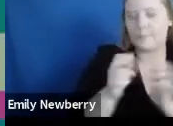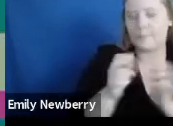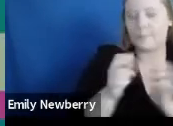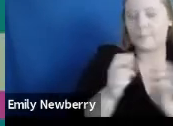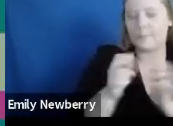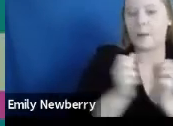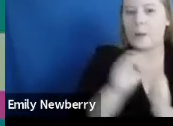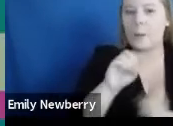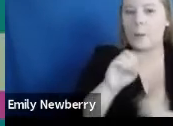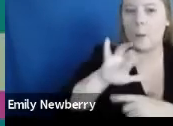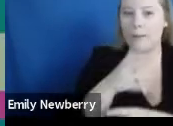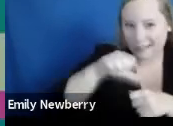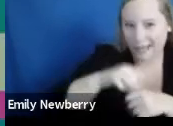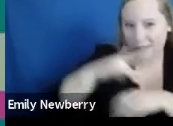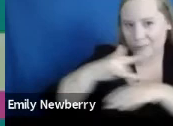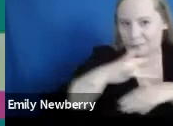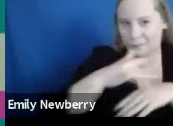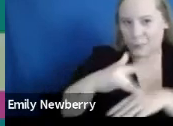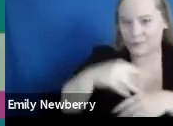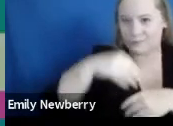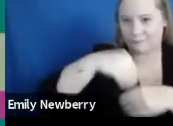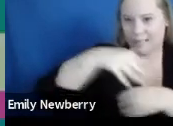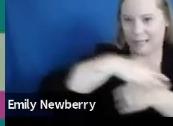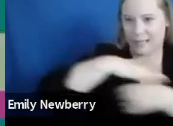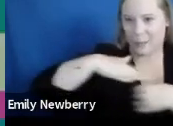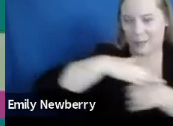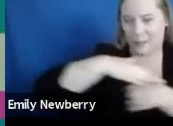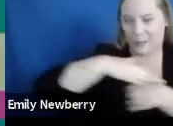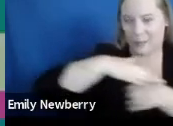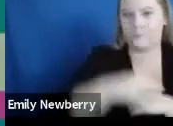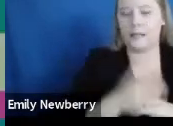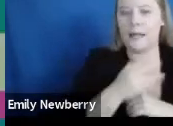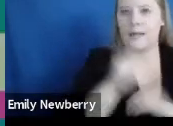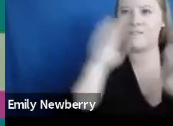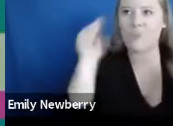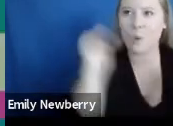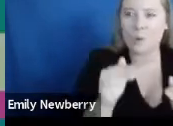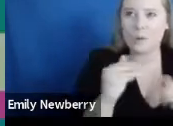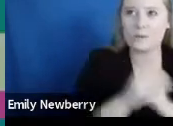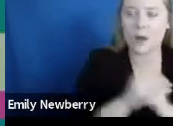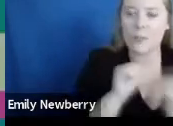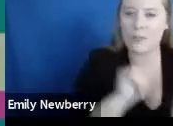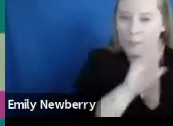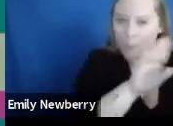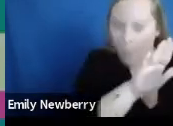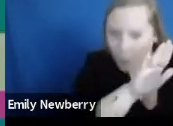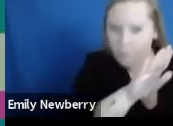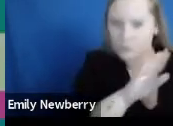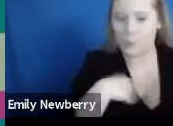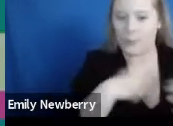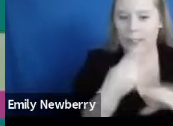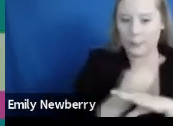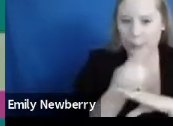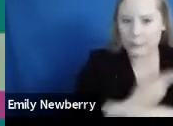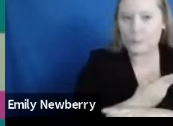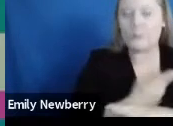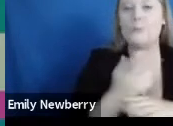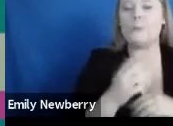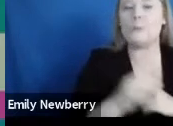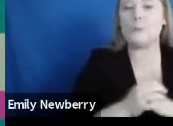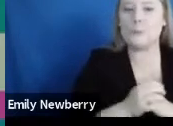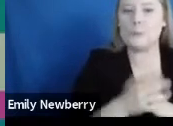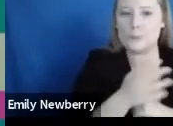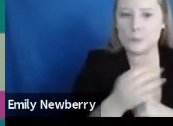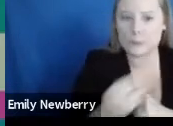gas resources in the area, and really kind of focus on the approach that we're using, the status, and then to